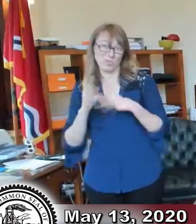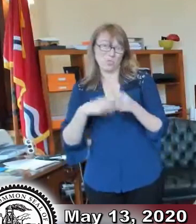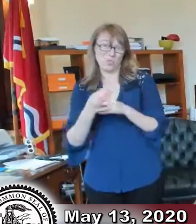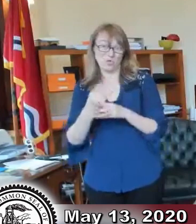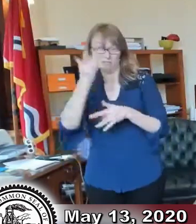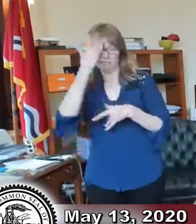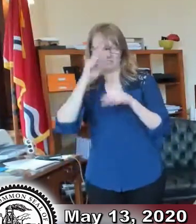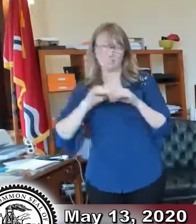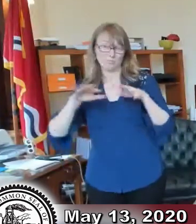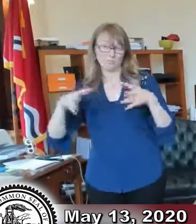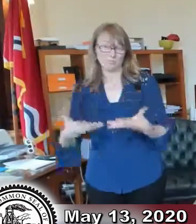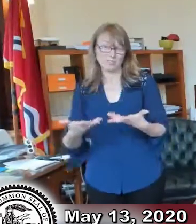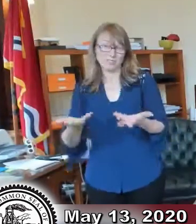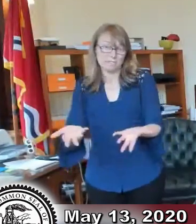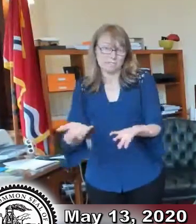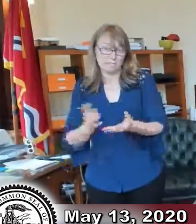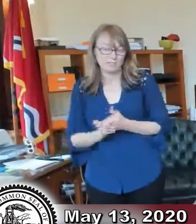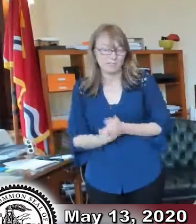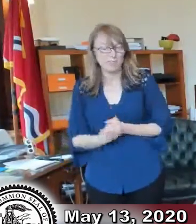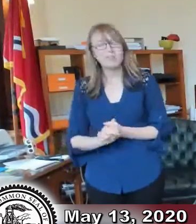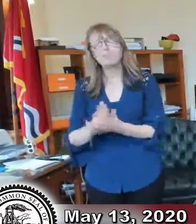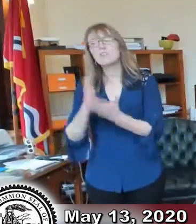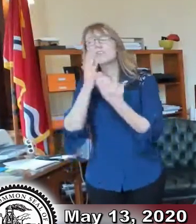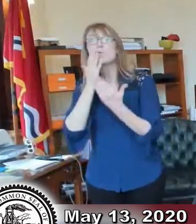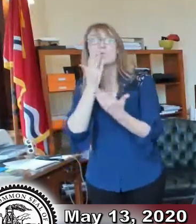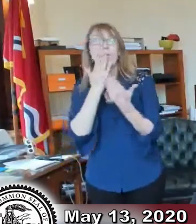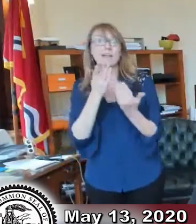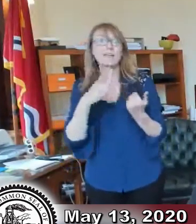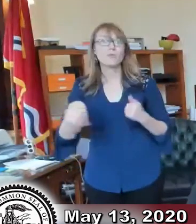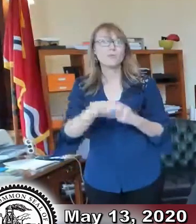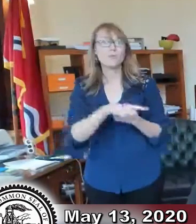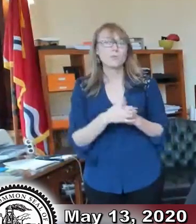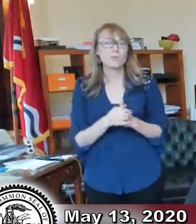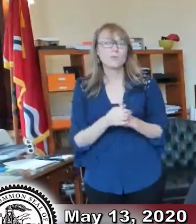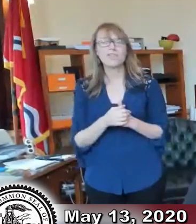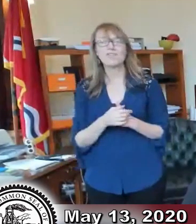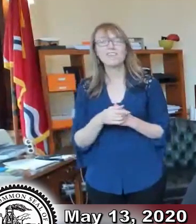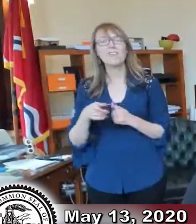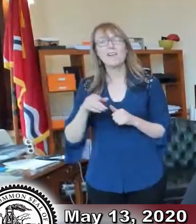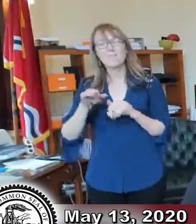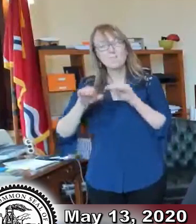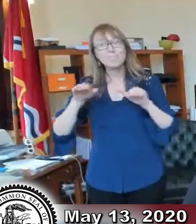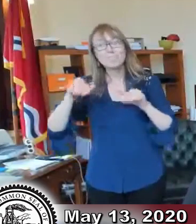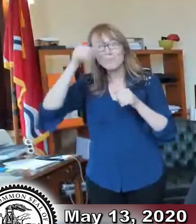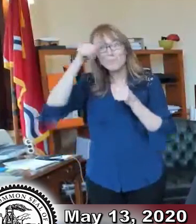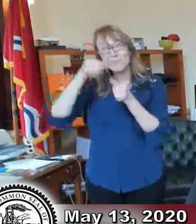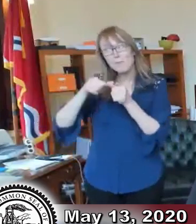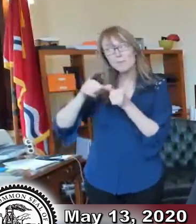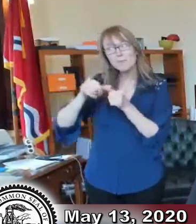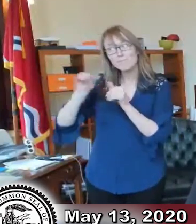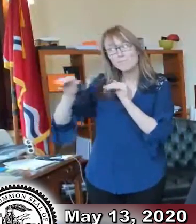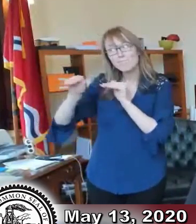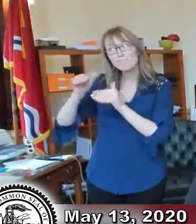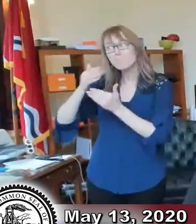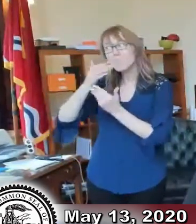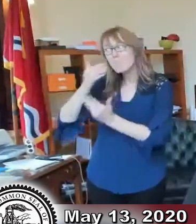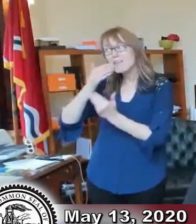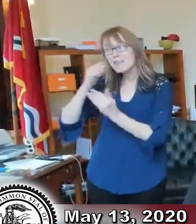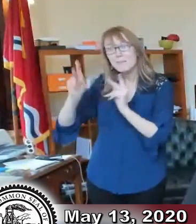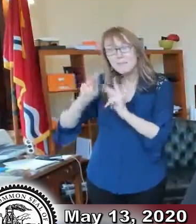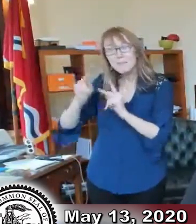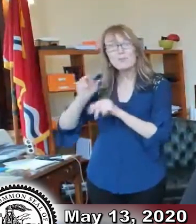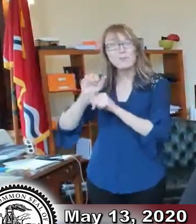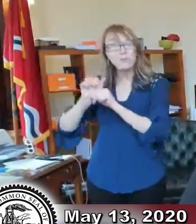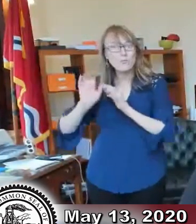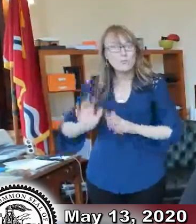Thank you all. Appreciate everybody. Don't forget to thank all the workers that have been out there working all along: police,